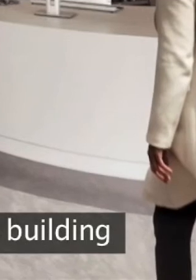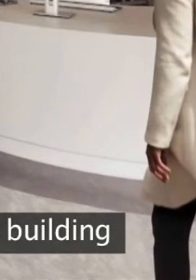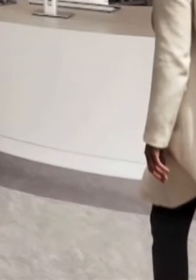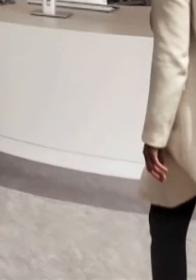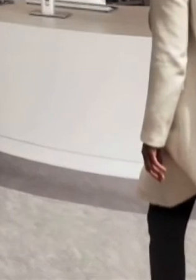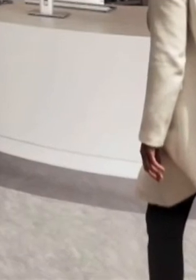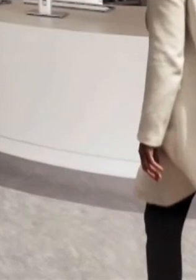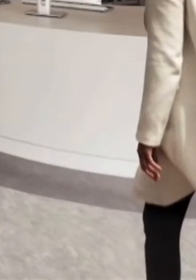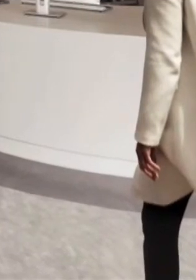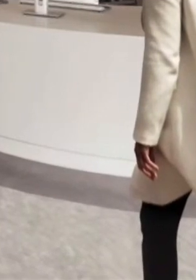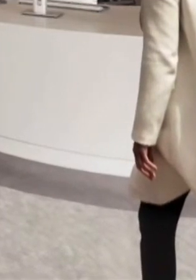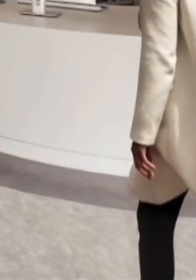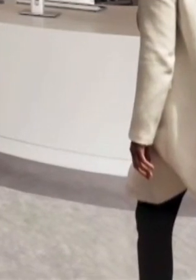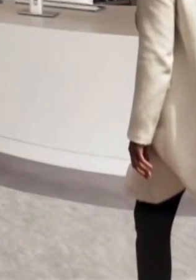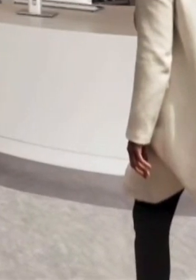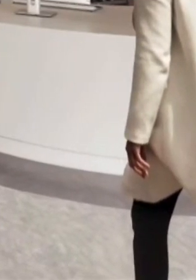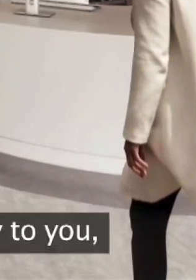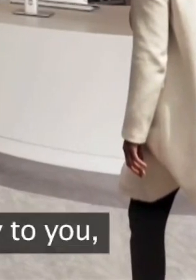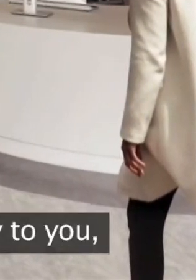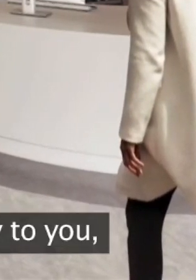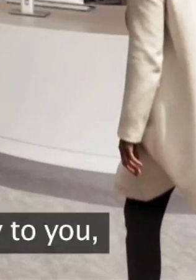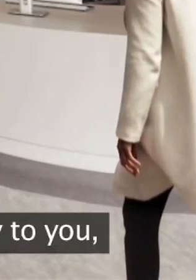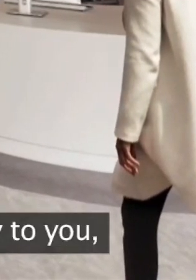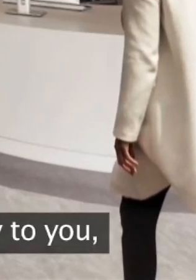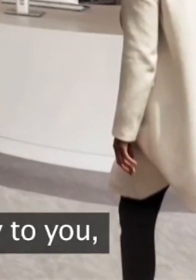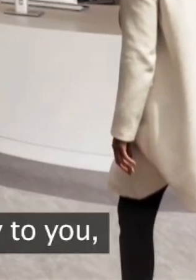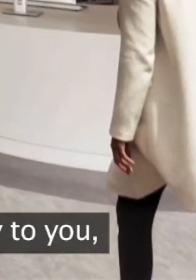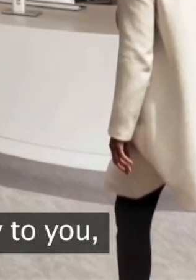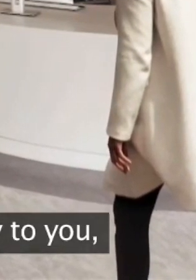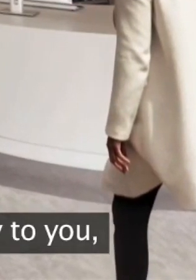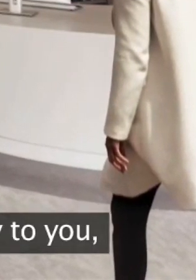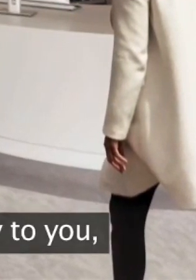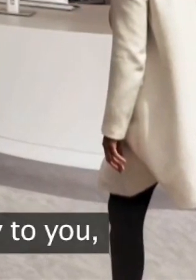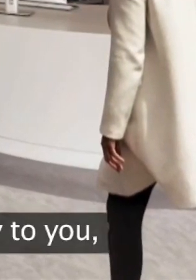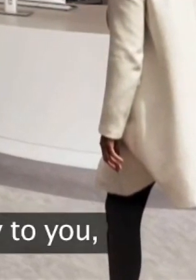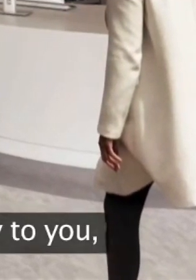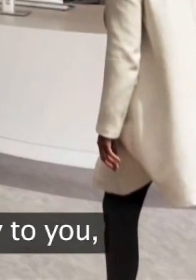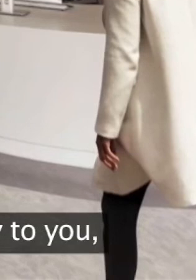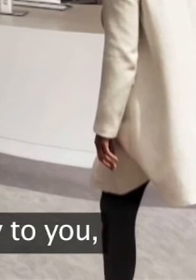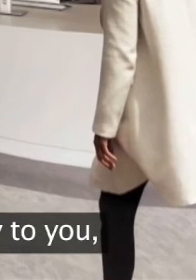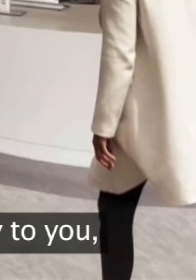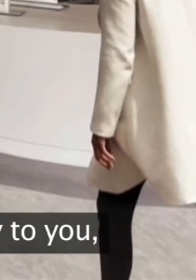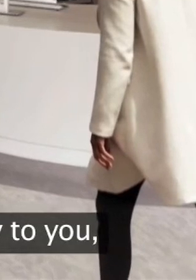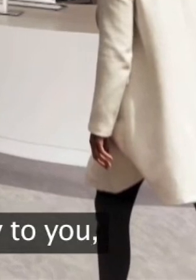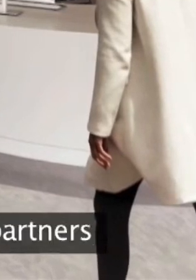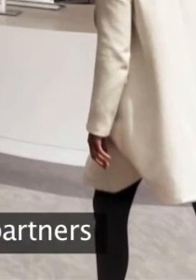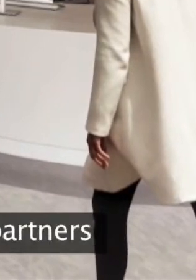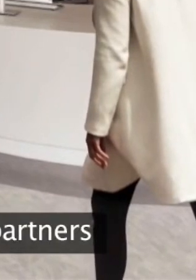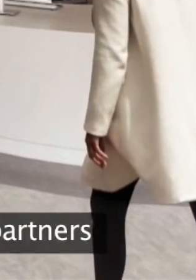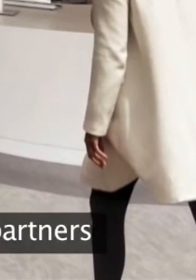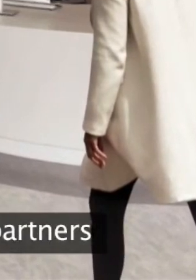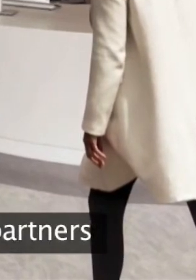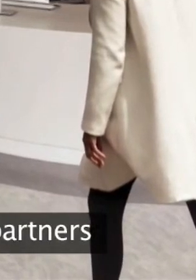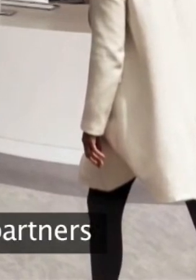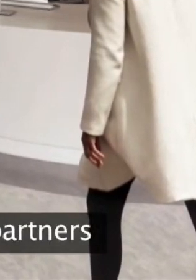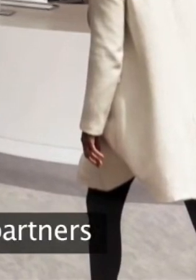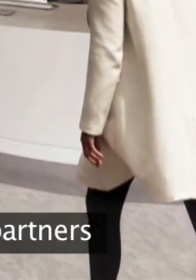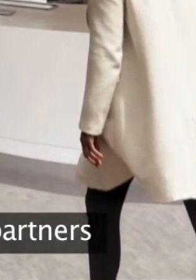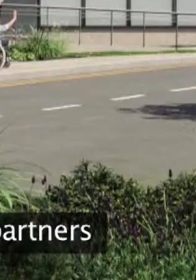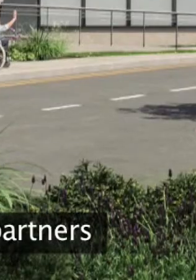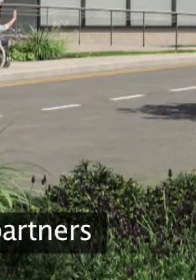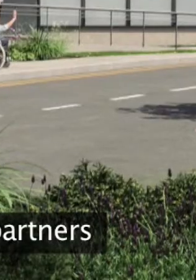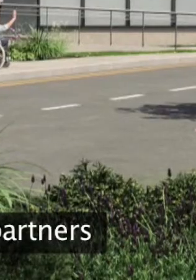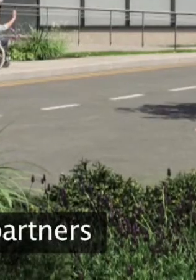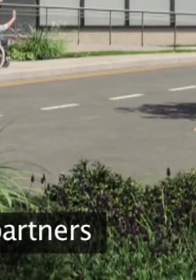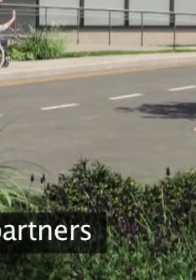main building for patients who need to be admitted. We are incredibly proud to be able to introduce this new facility to you, created with involvement from our